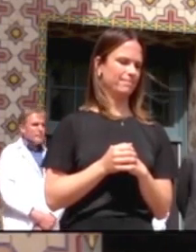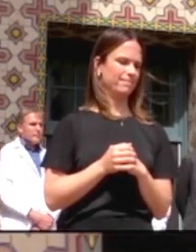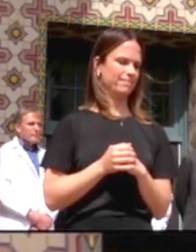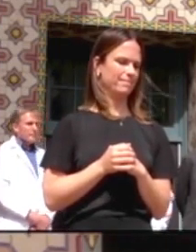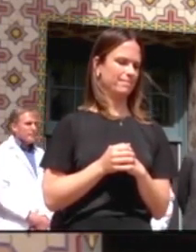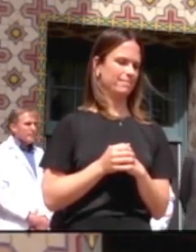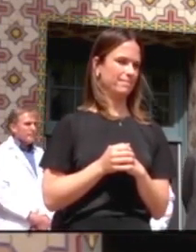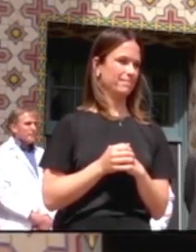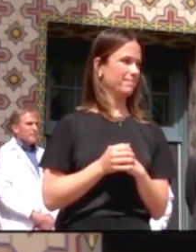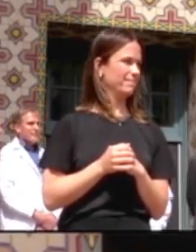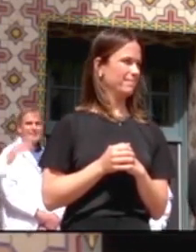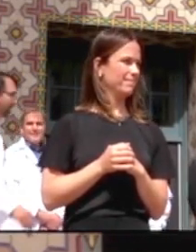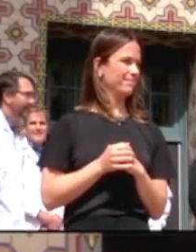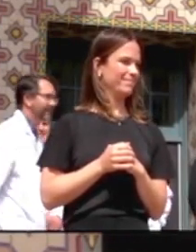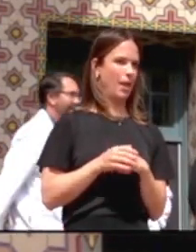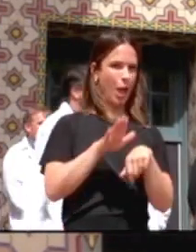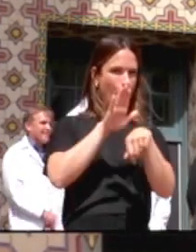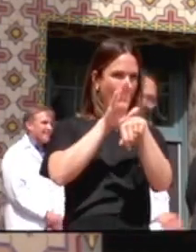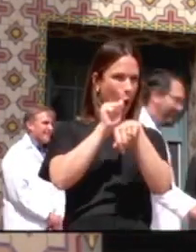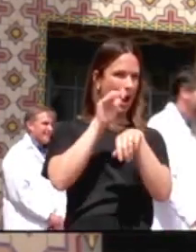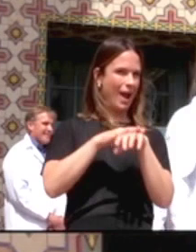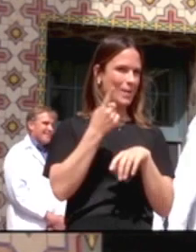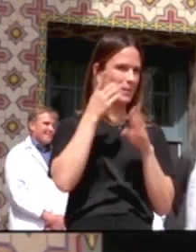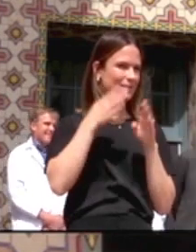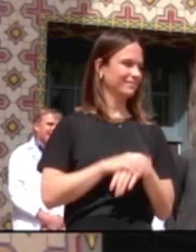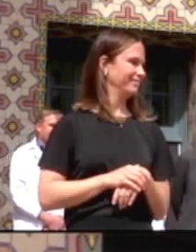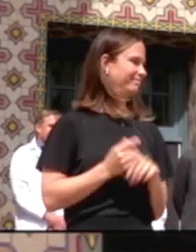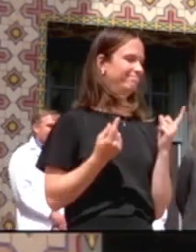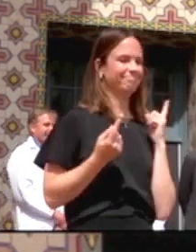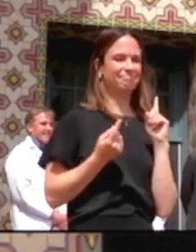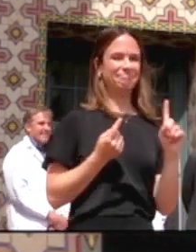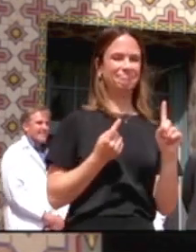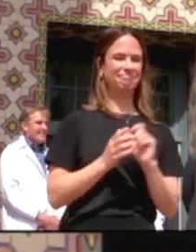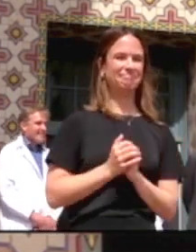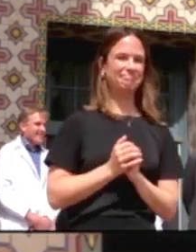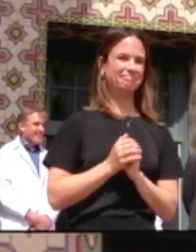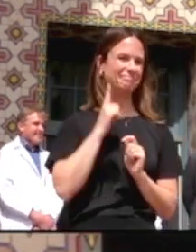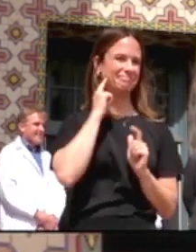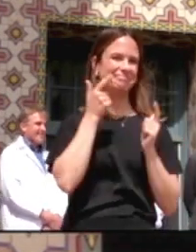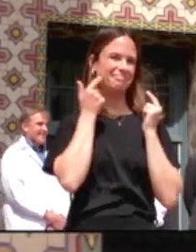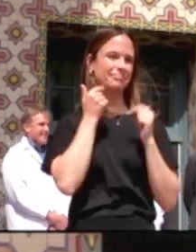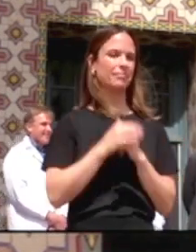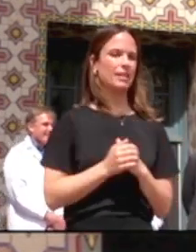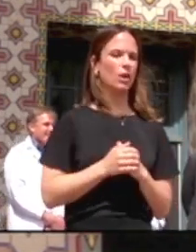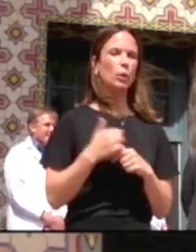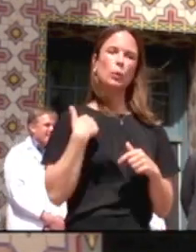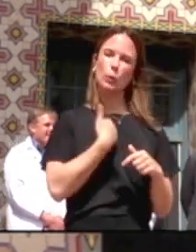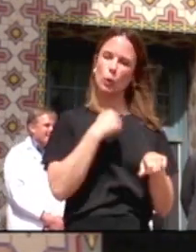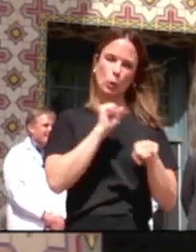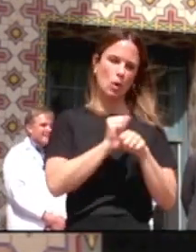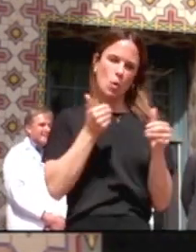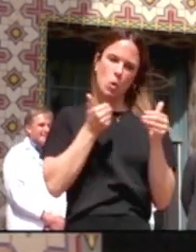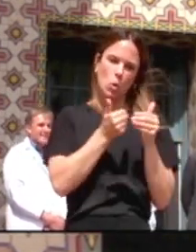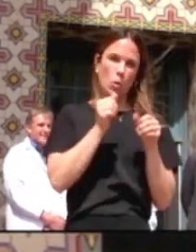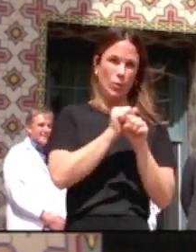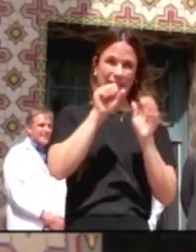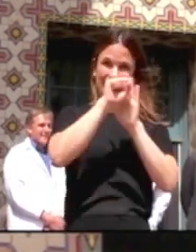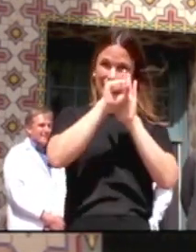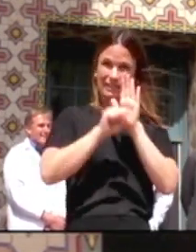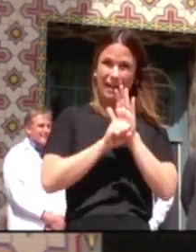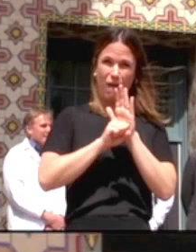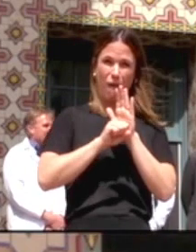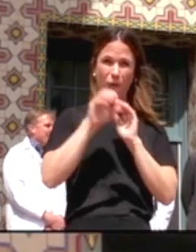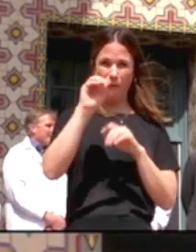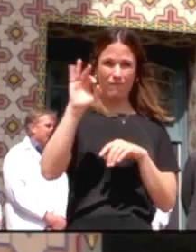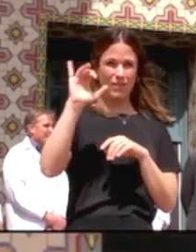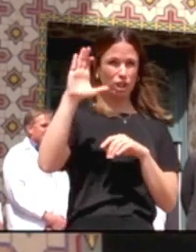I'll call on you if you make me. I'll take it. We work really closely with state officials, and what we